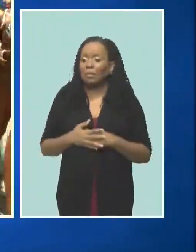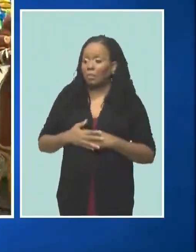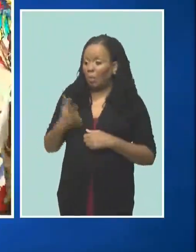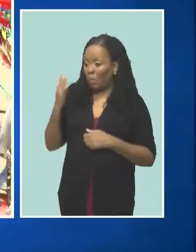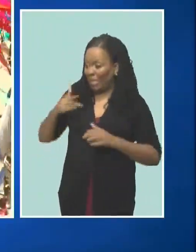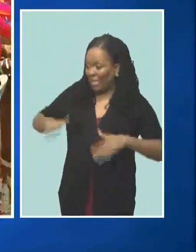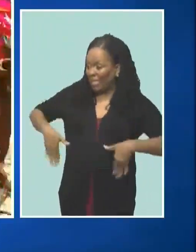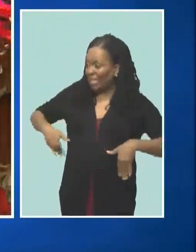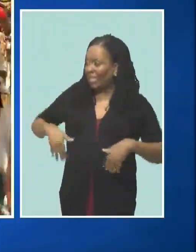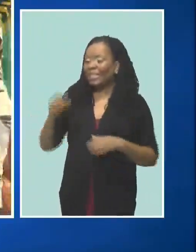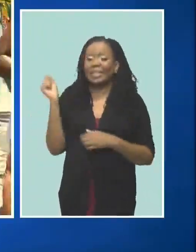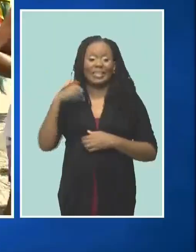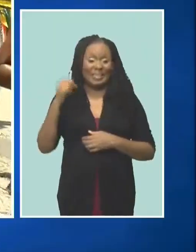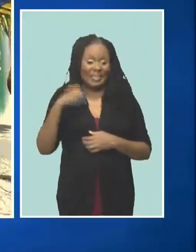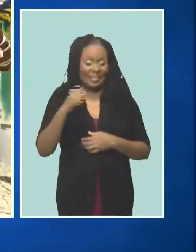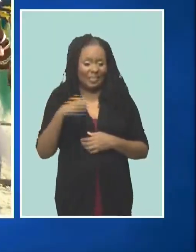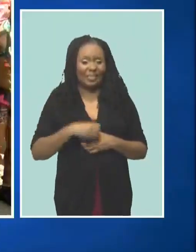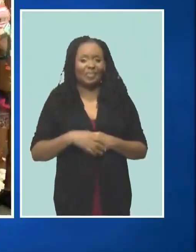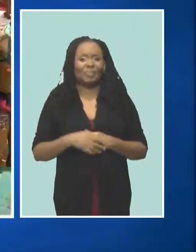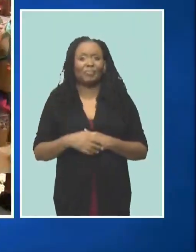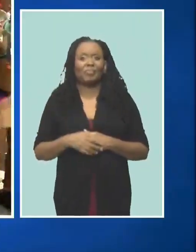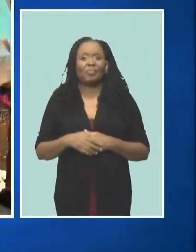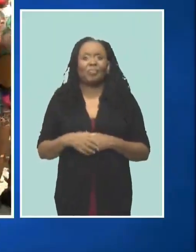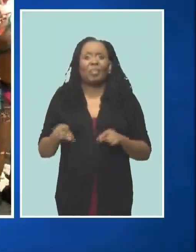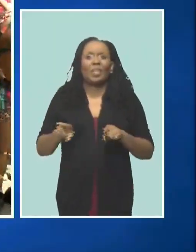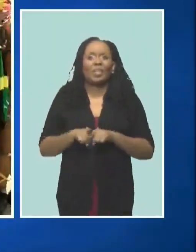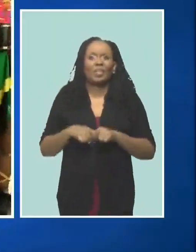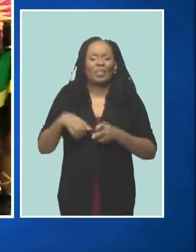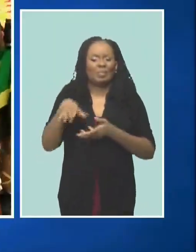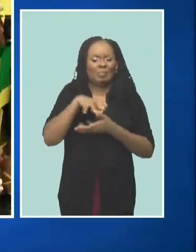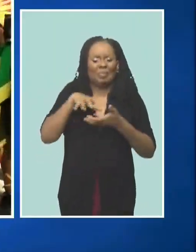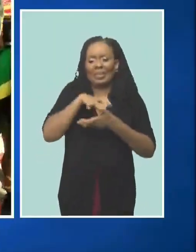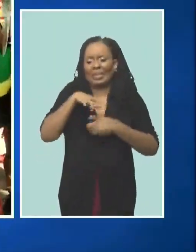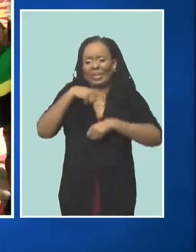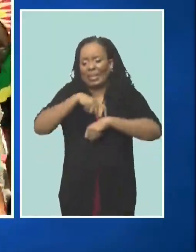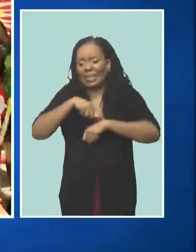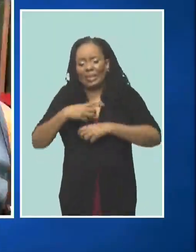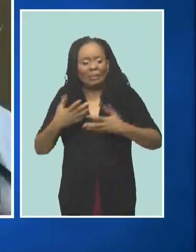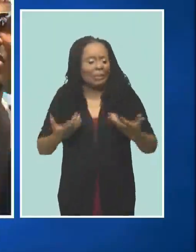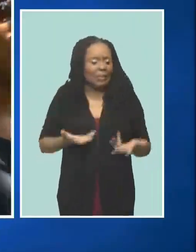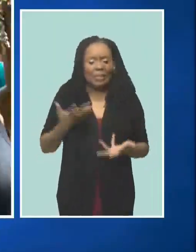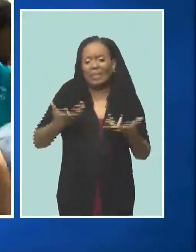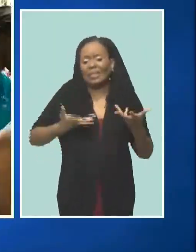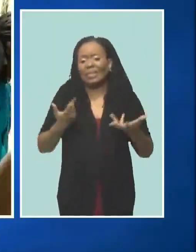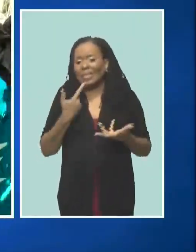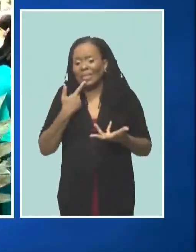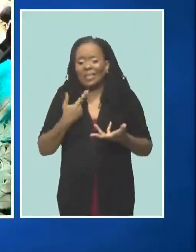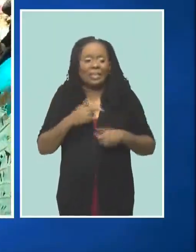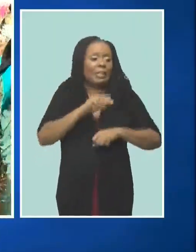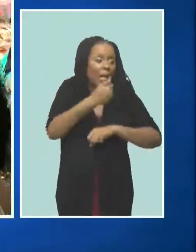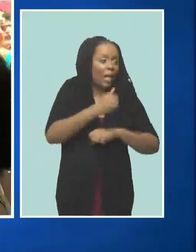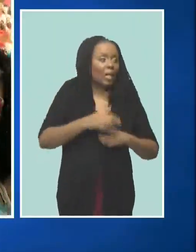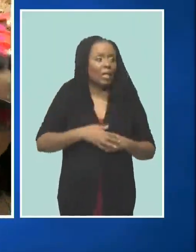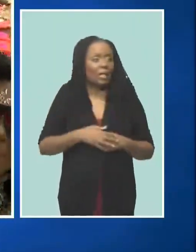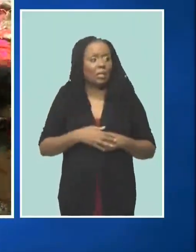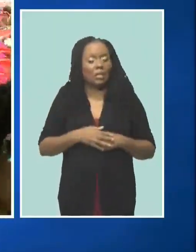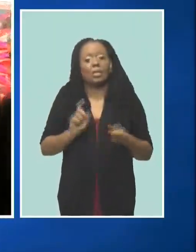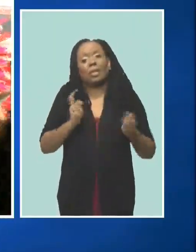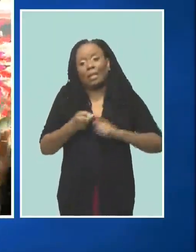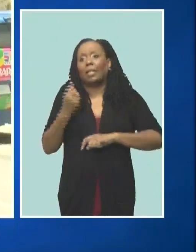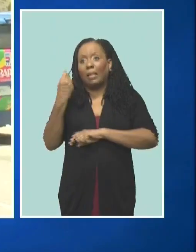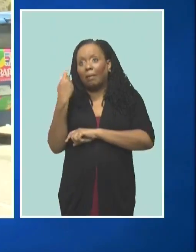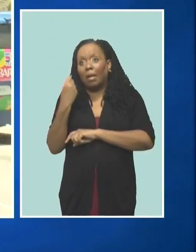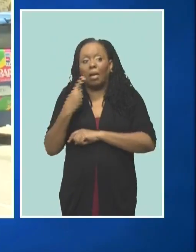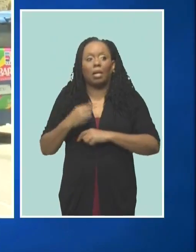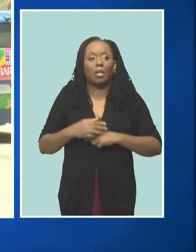so. And then you mix it up in times where they tell you 10 o'clock, and then it come back to 11